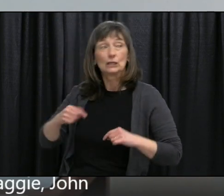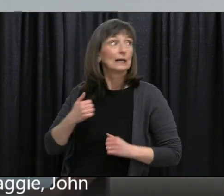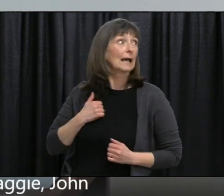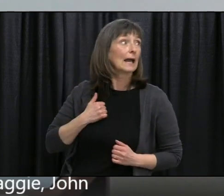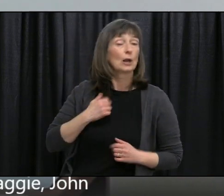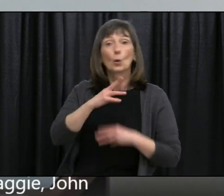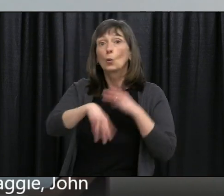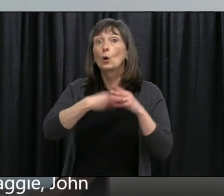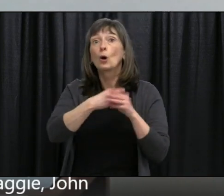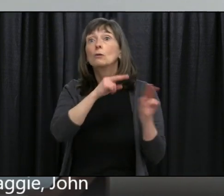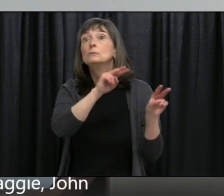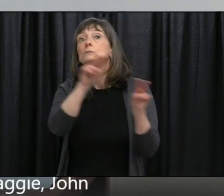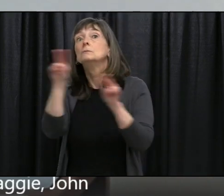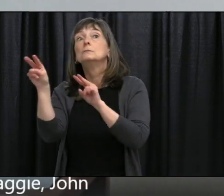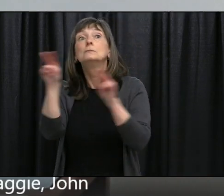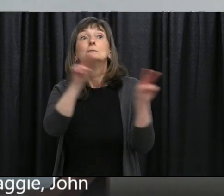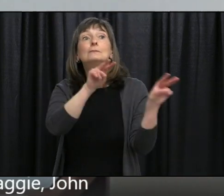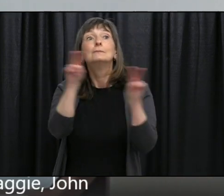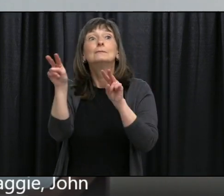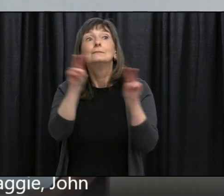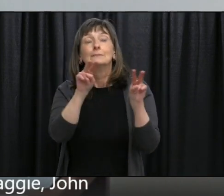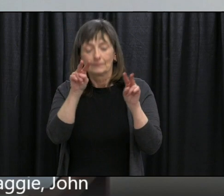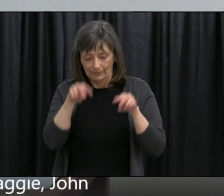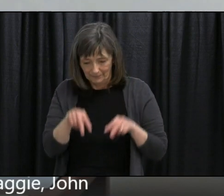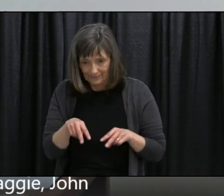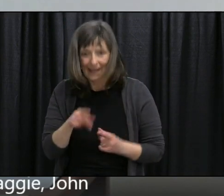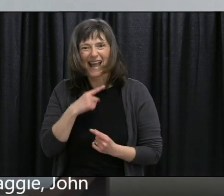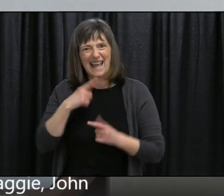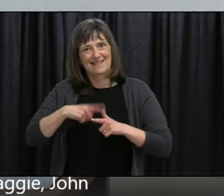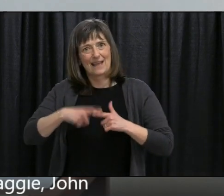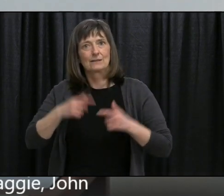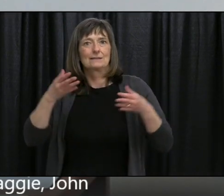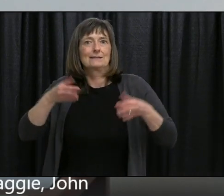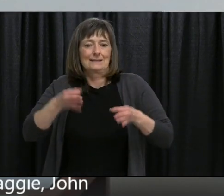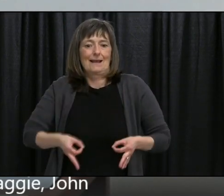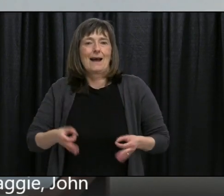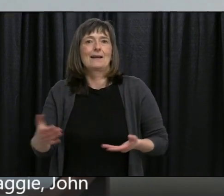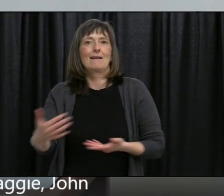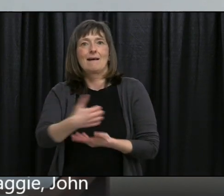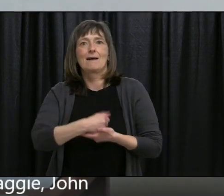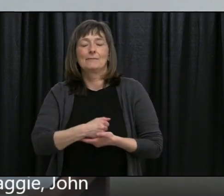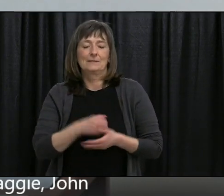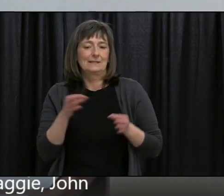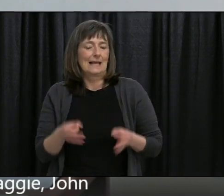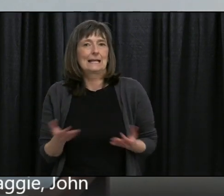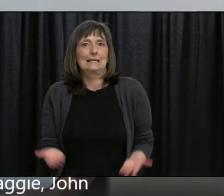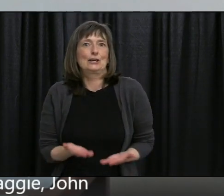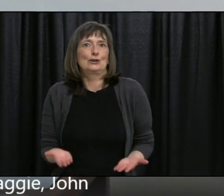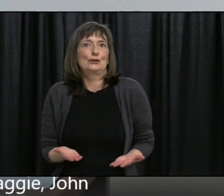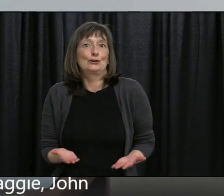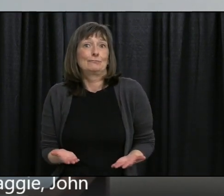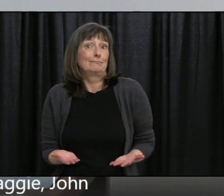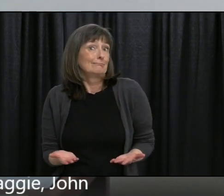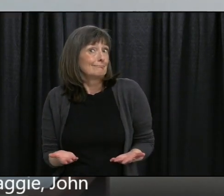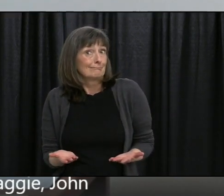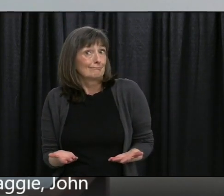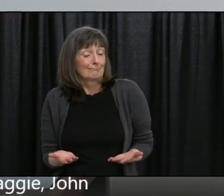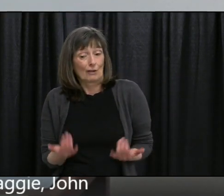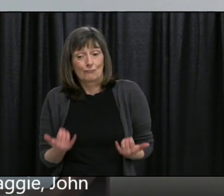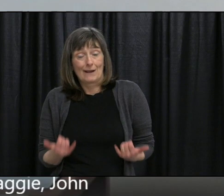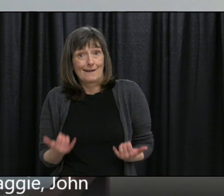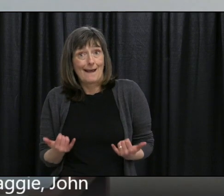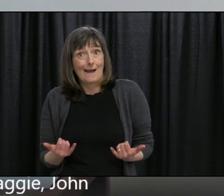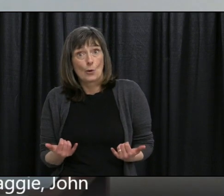around over the horizon to see what's going on in other places. And the short message is that whatever we've done here at the moment, we